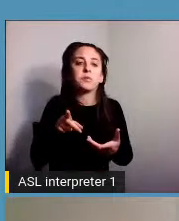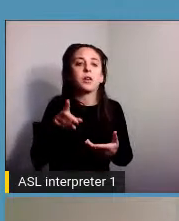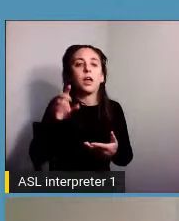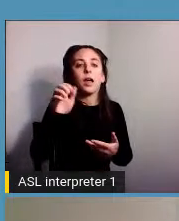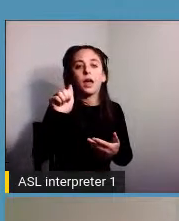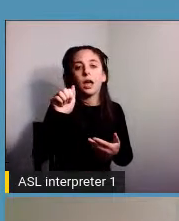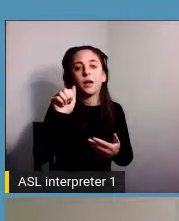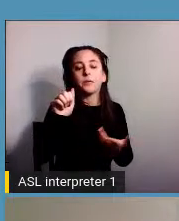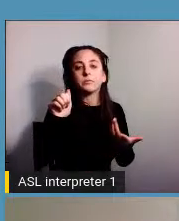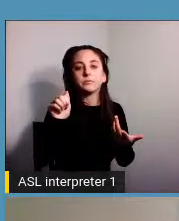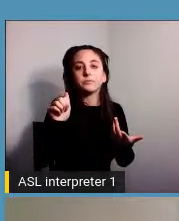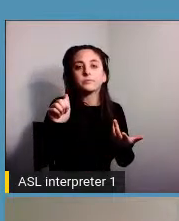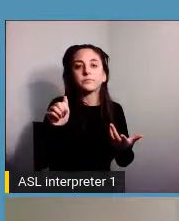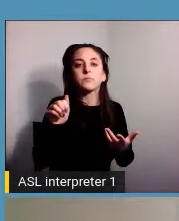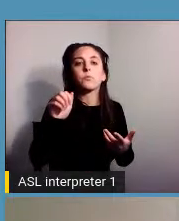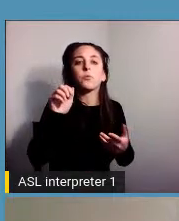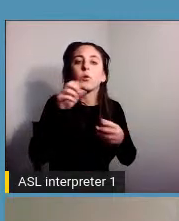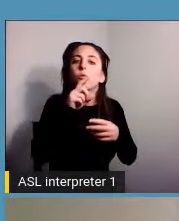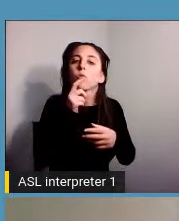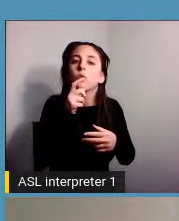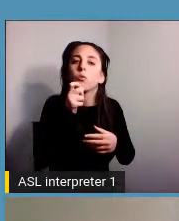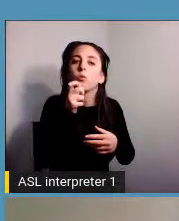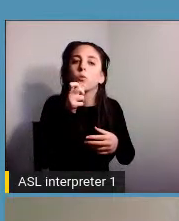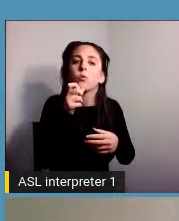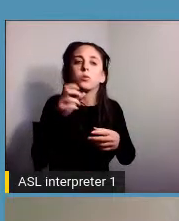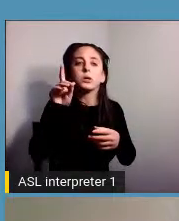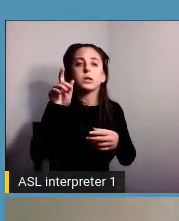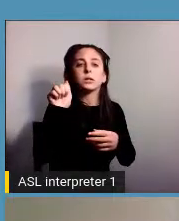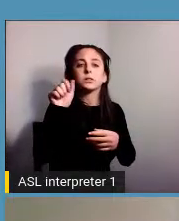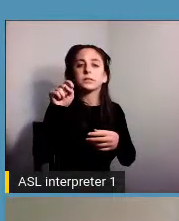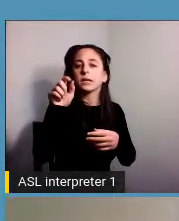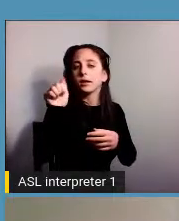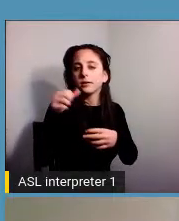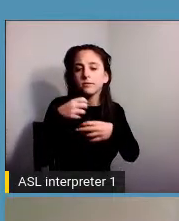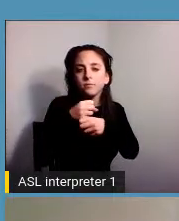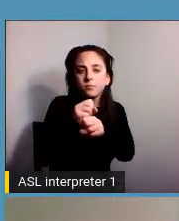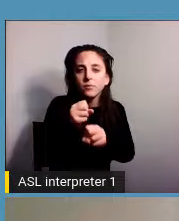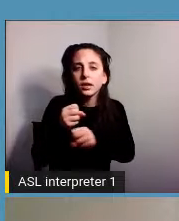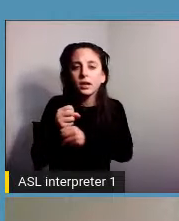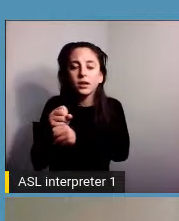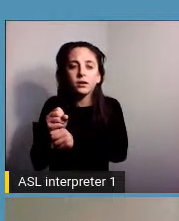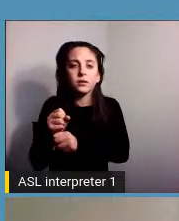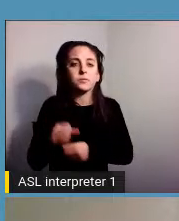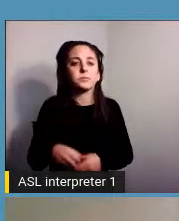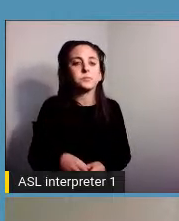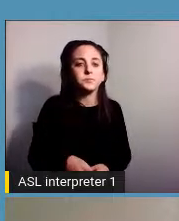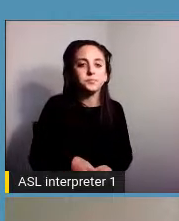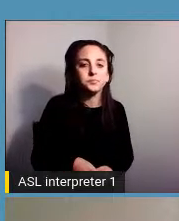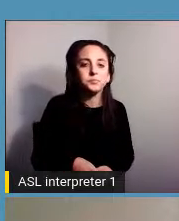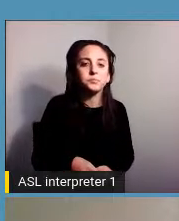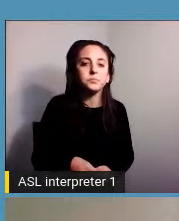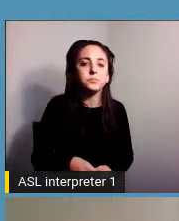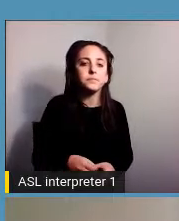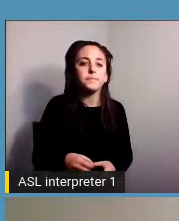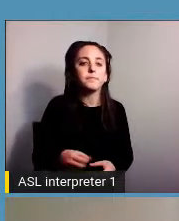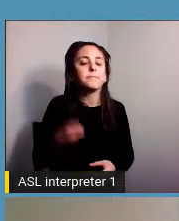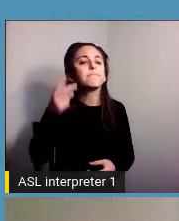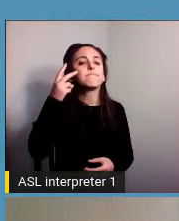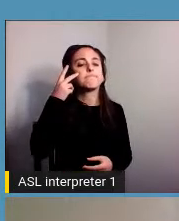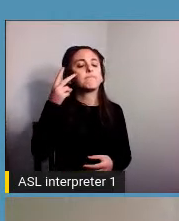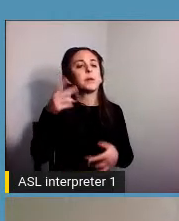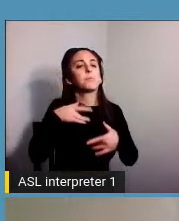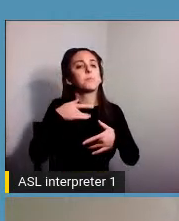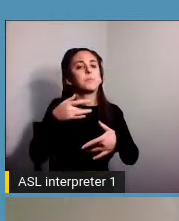authority of who produced the data rather than the reliability or authenticity of the data itself. And we see that in the terms